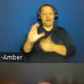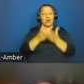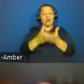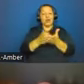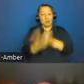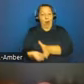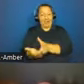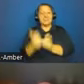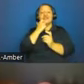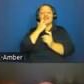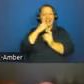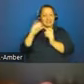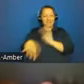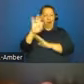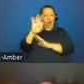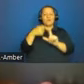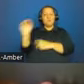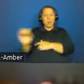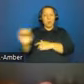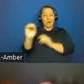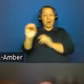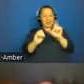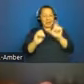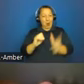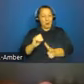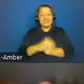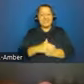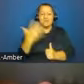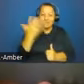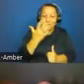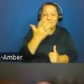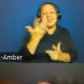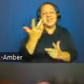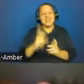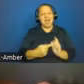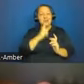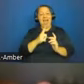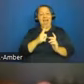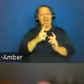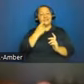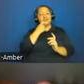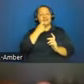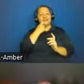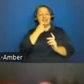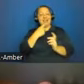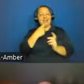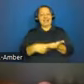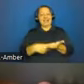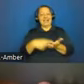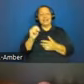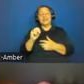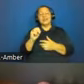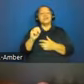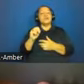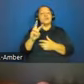been identified off the Oregon coast, and was featured in the New York Times recently, just this summer. It dumped